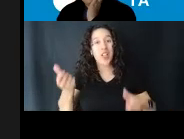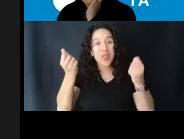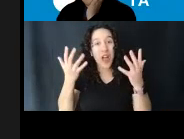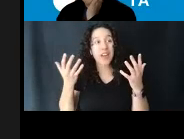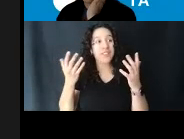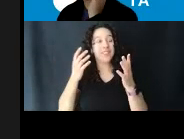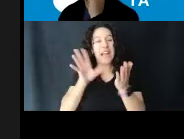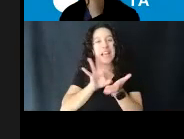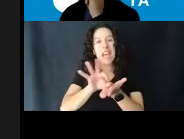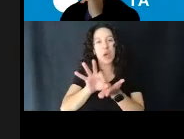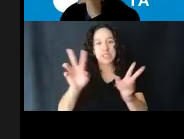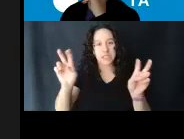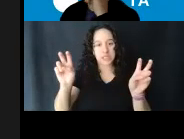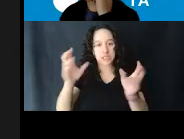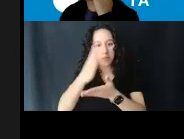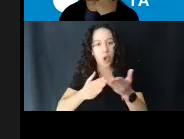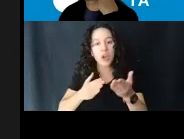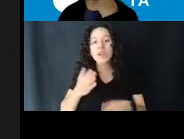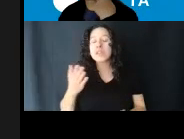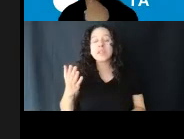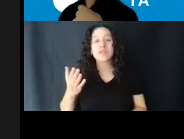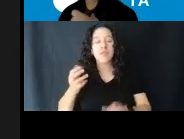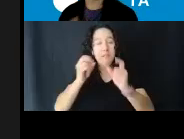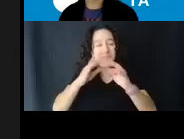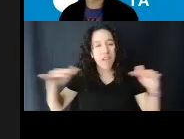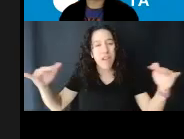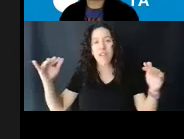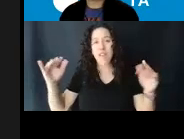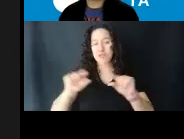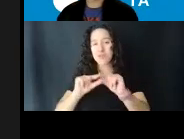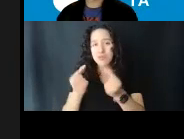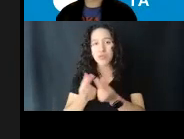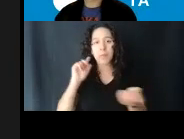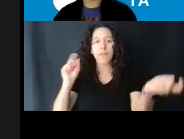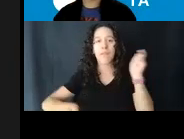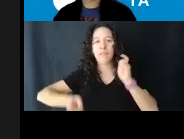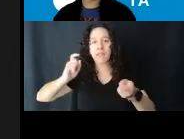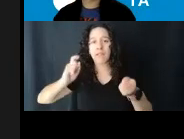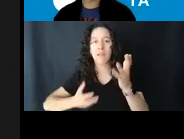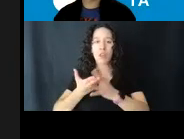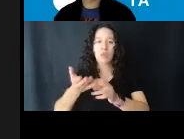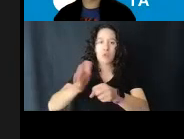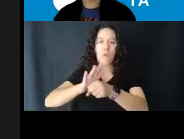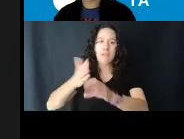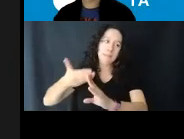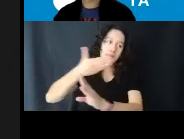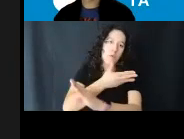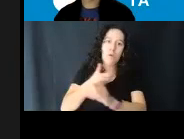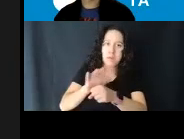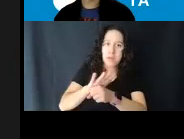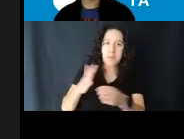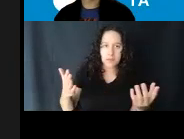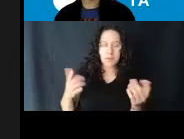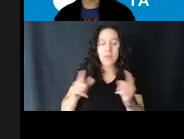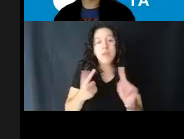mechanisms, if you will, for various different groups certainly changed, right, before the pandemic. However, I would